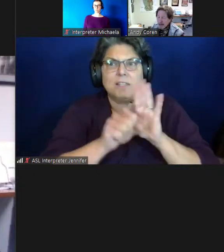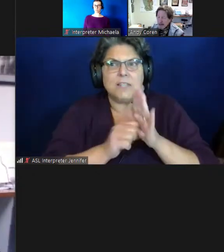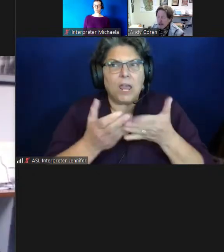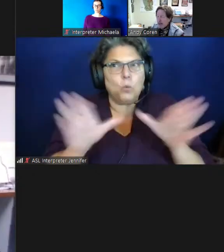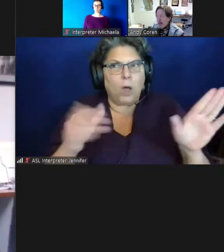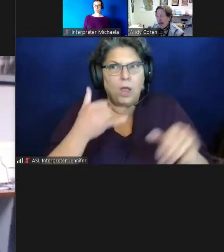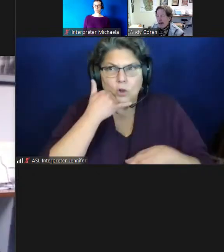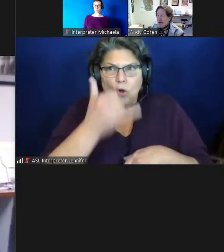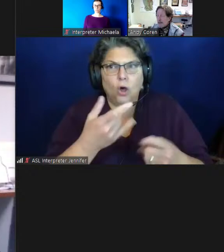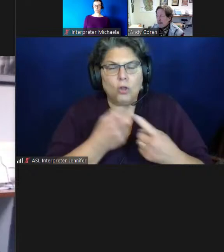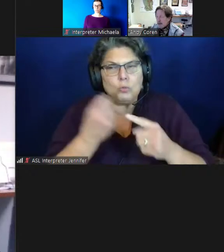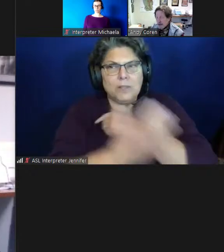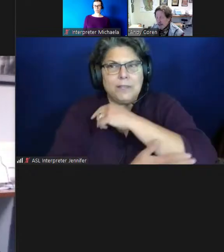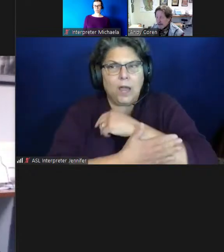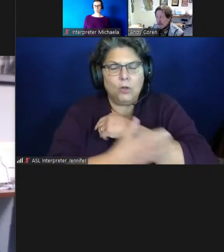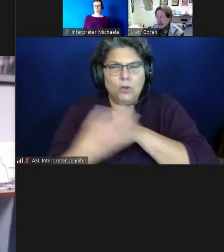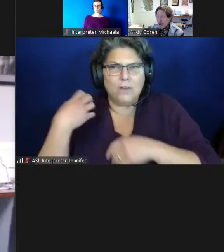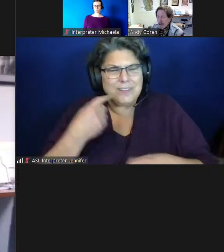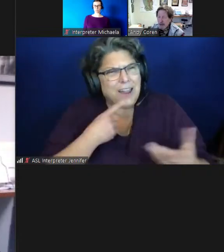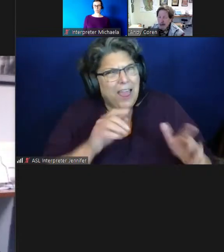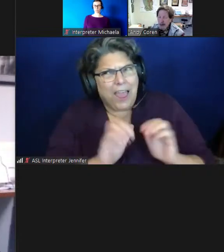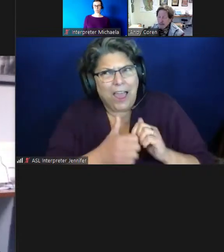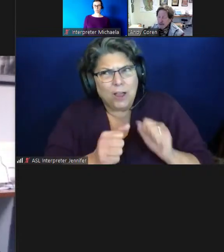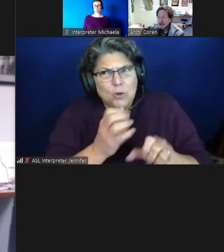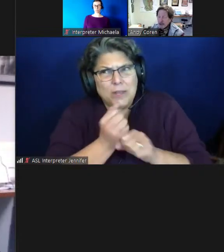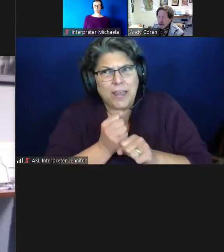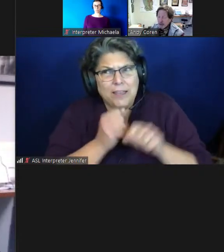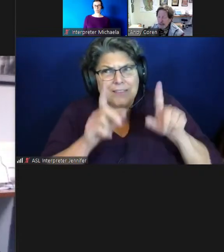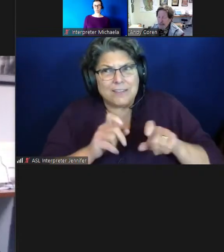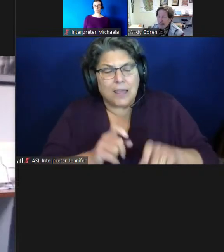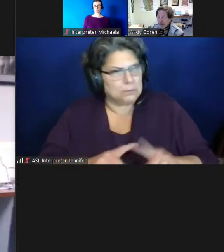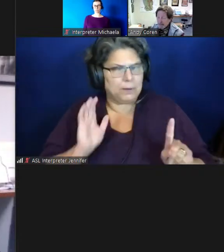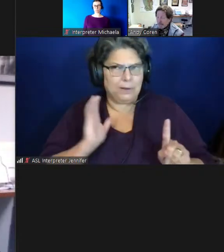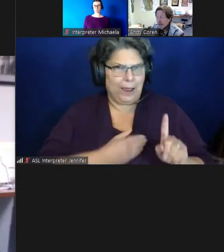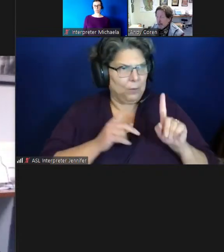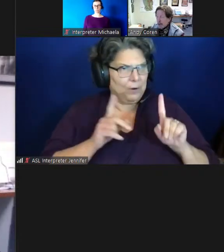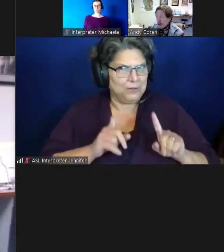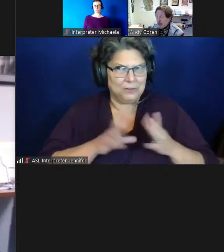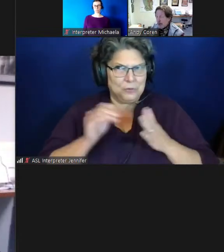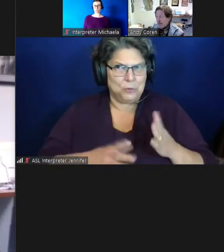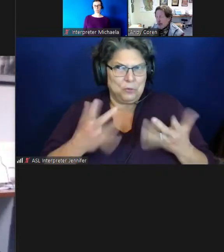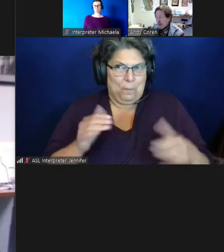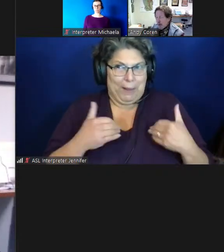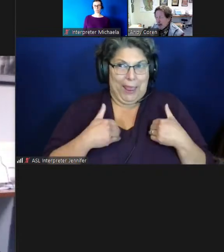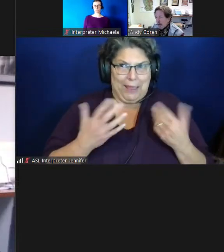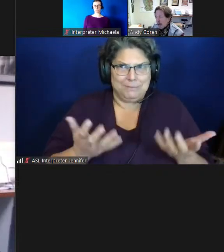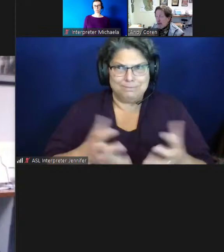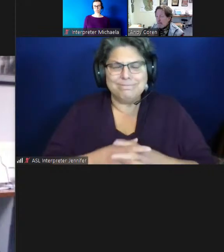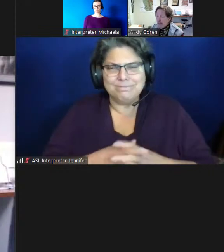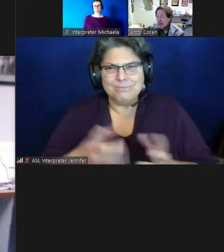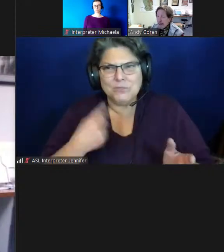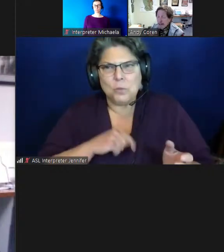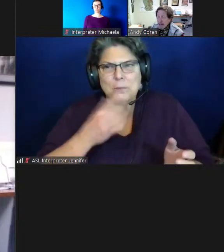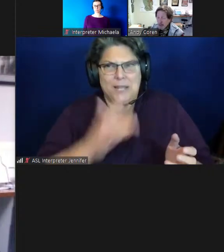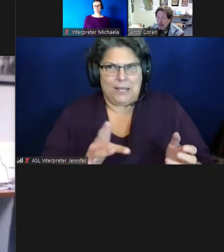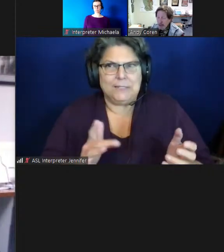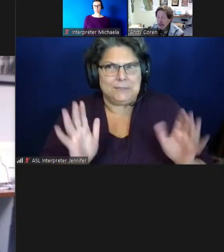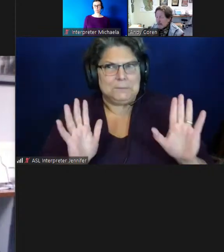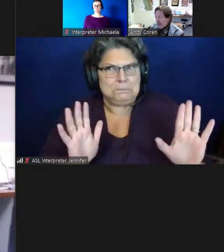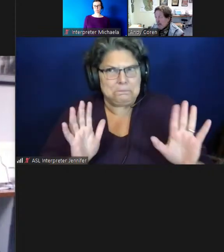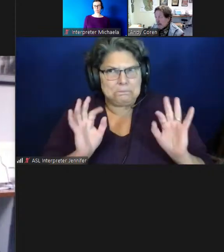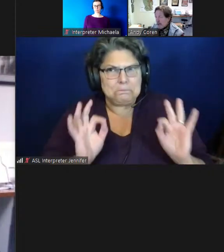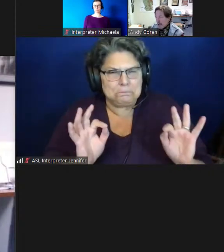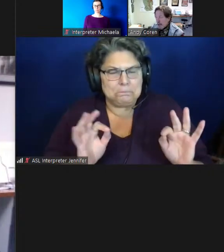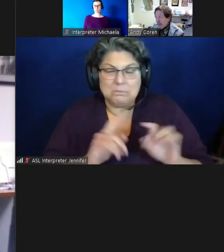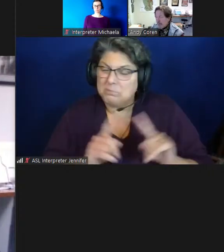were asking, how can we get those tests at, and our students already had them. So we've done well, but I agree